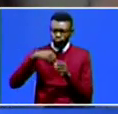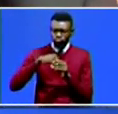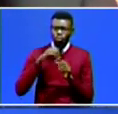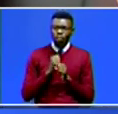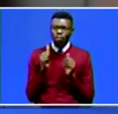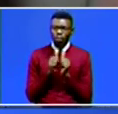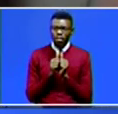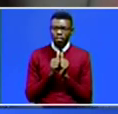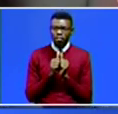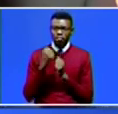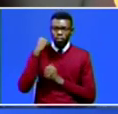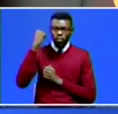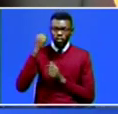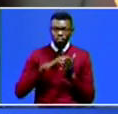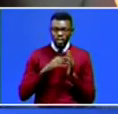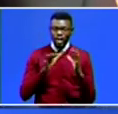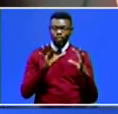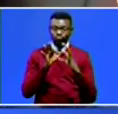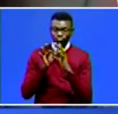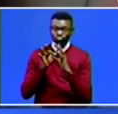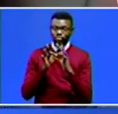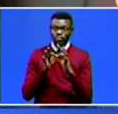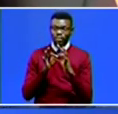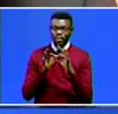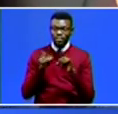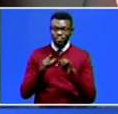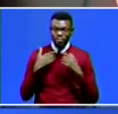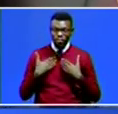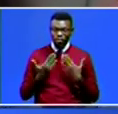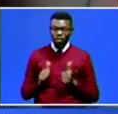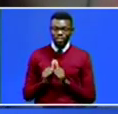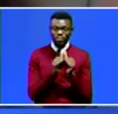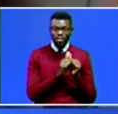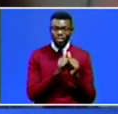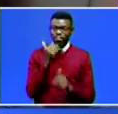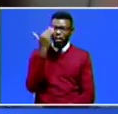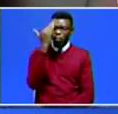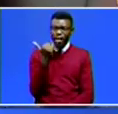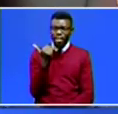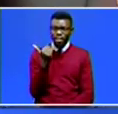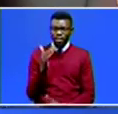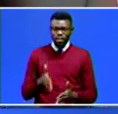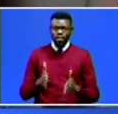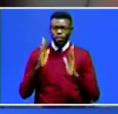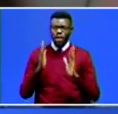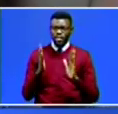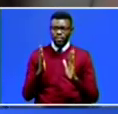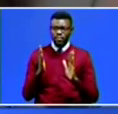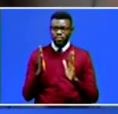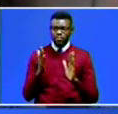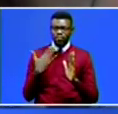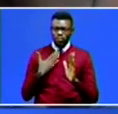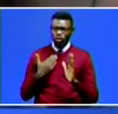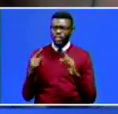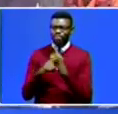about alliances and coming together. It's because that's the only way you can appeal to different